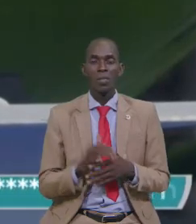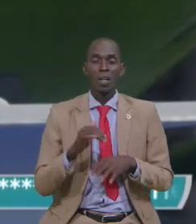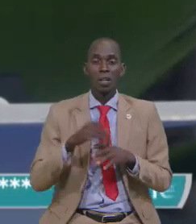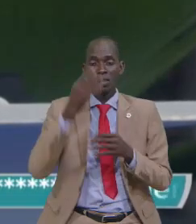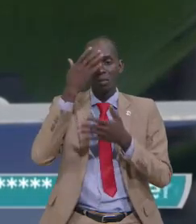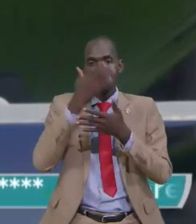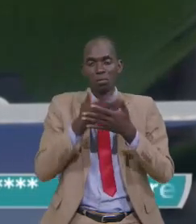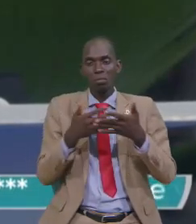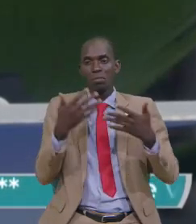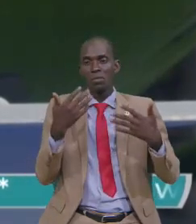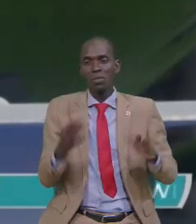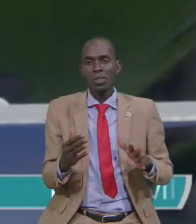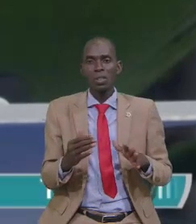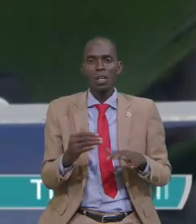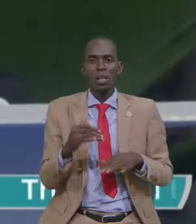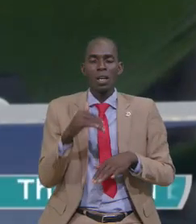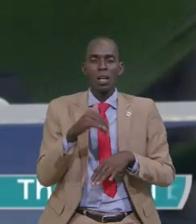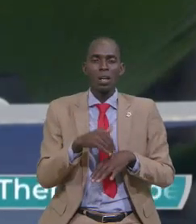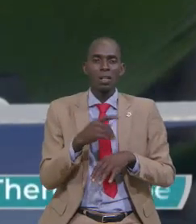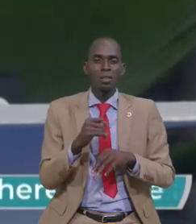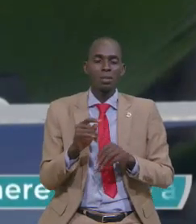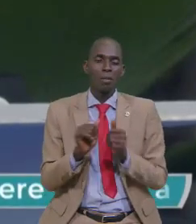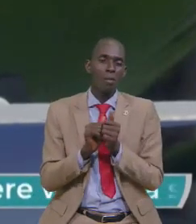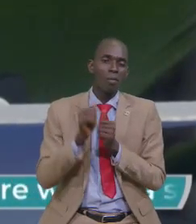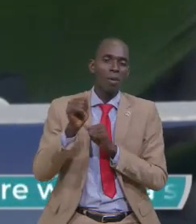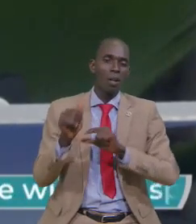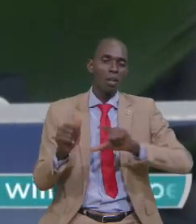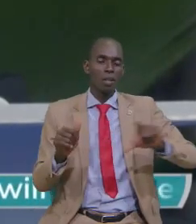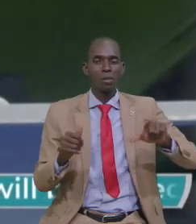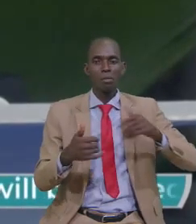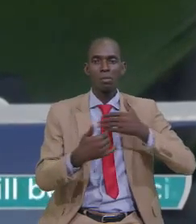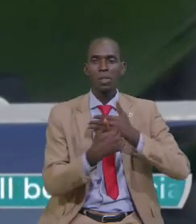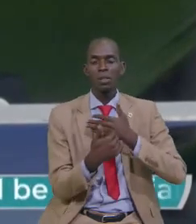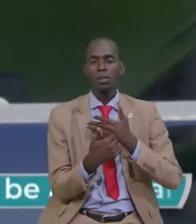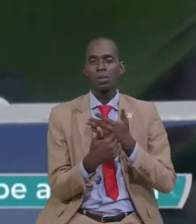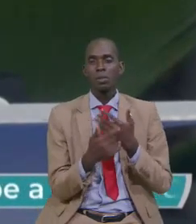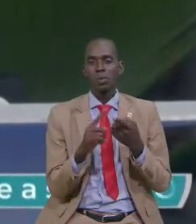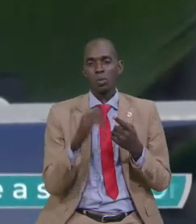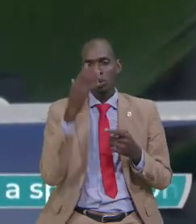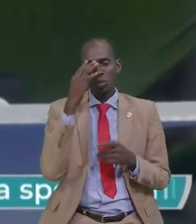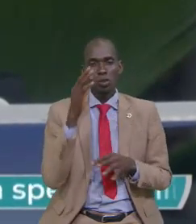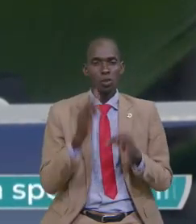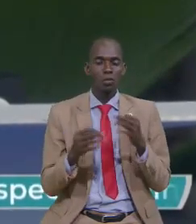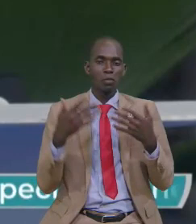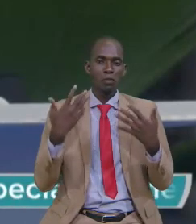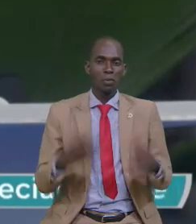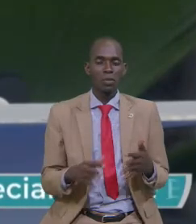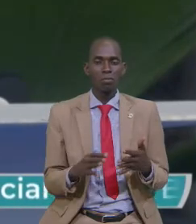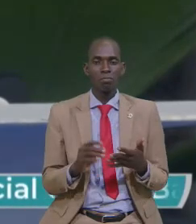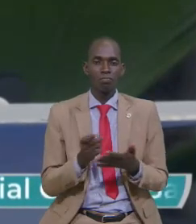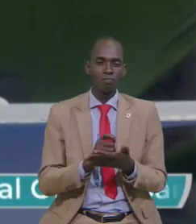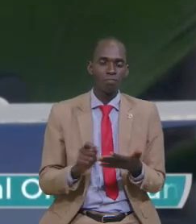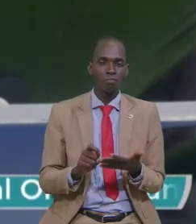At the back, the far left, at the back. If you are true there, can you please raise your flag at the far back?